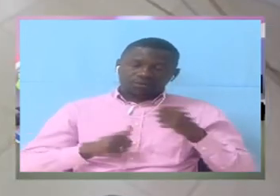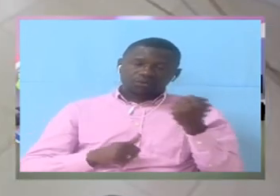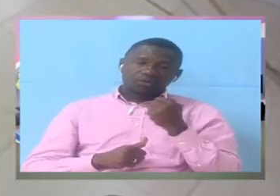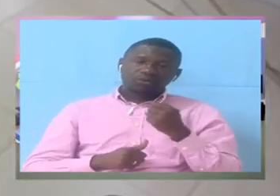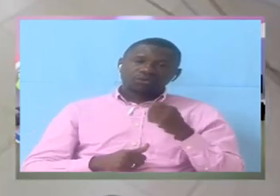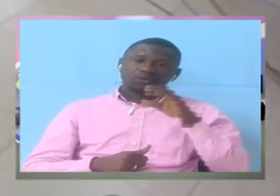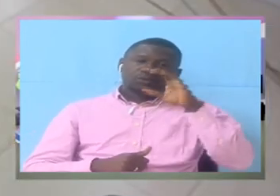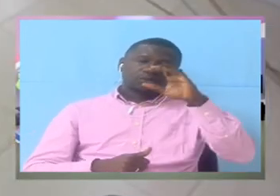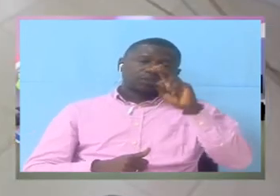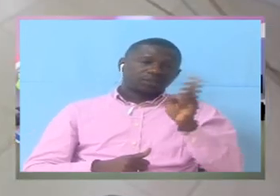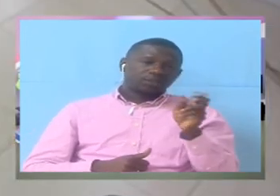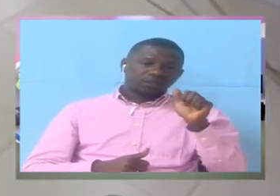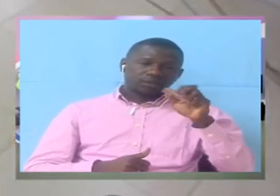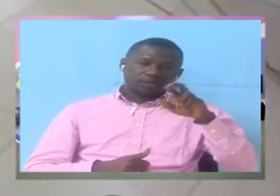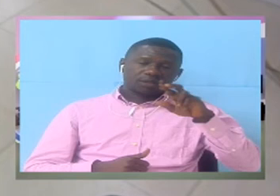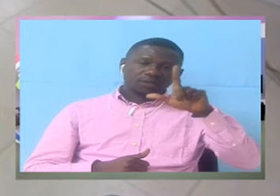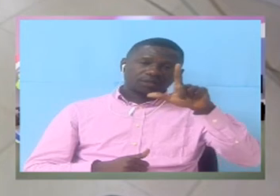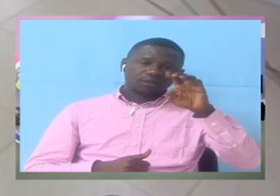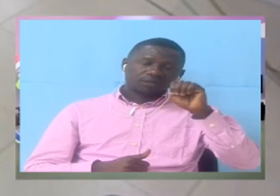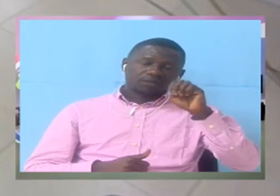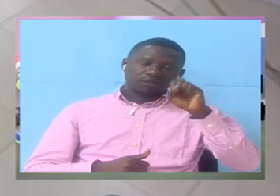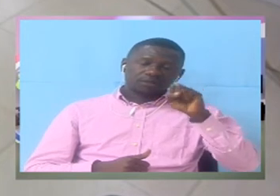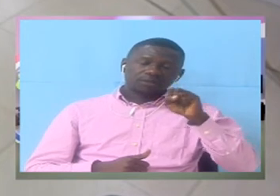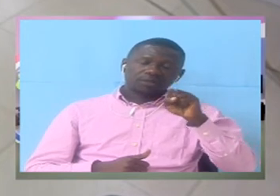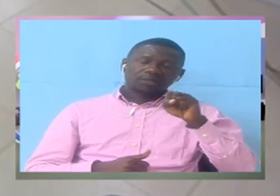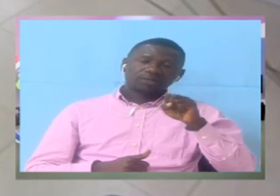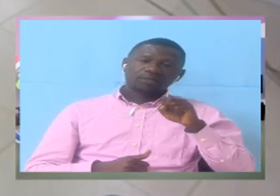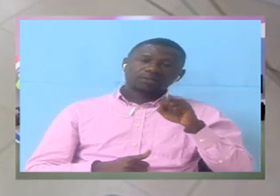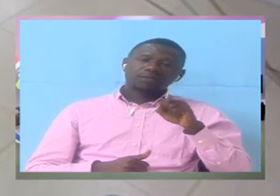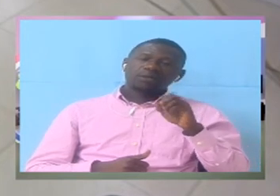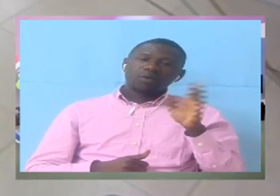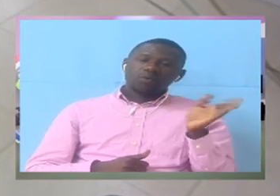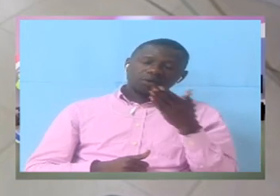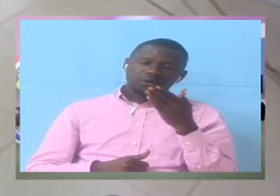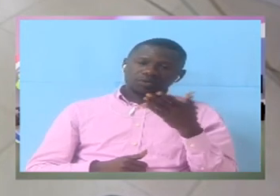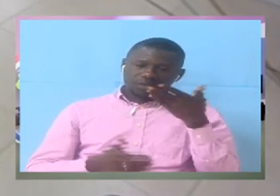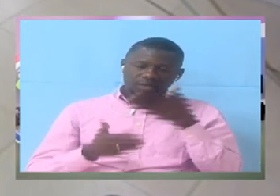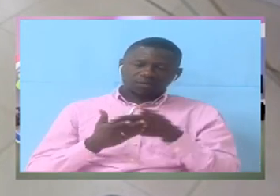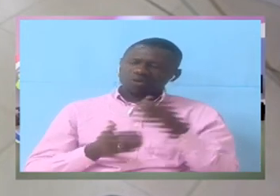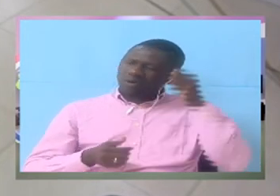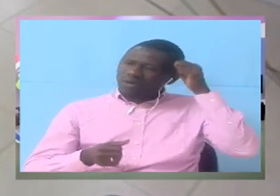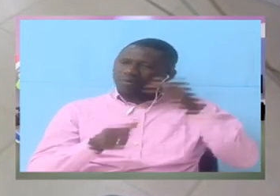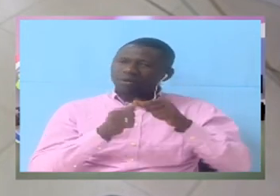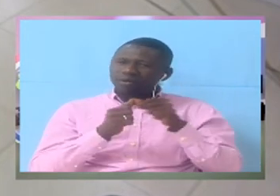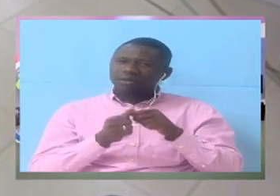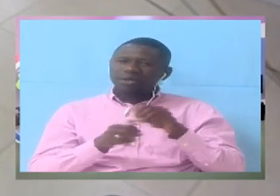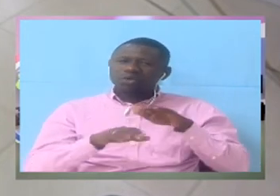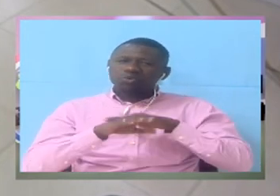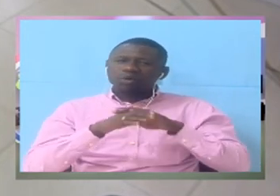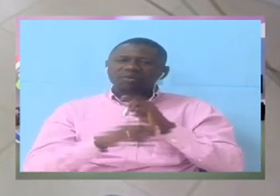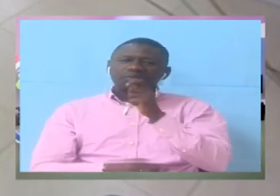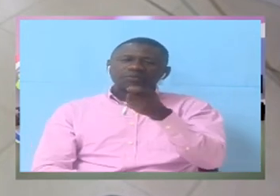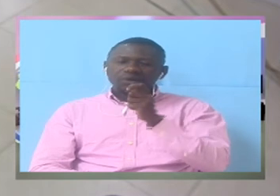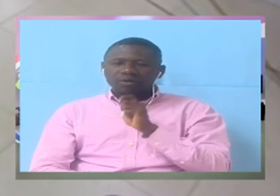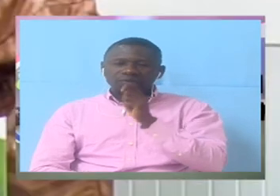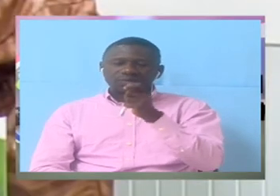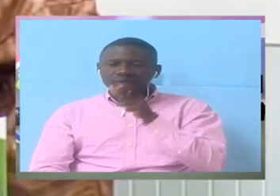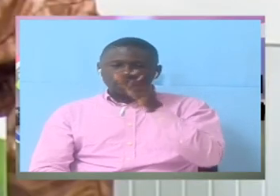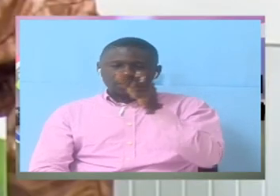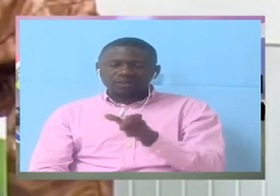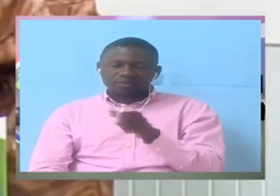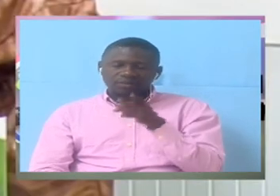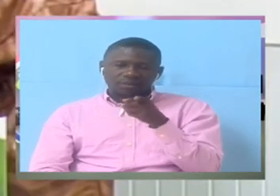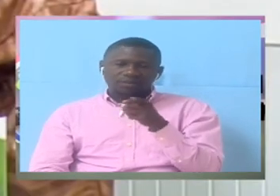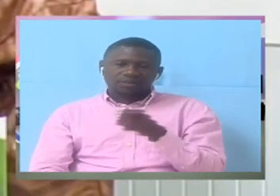to Ghana for a meeting. Yakilo baka Robin White ka interview nu. If one can remember, Robin White interviewed him. Akafai ko